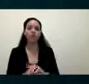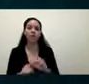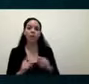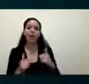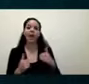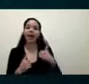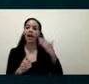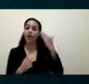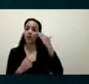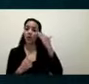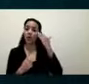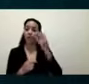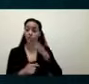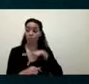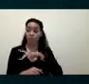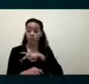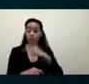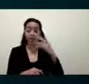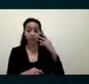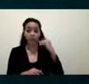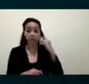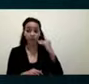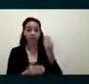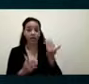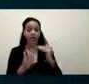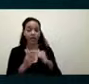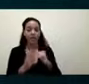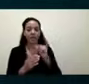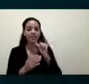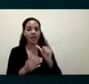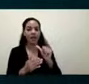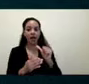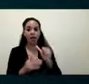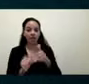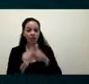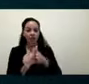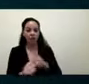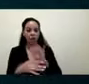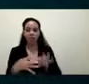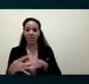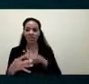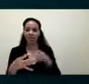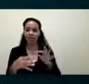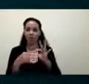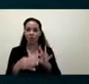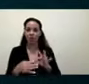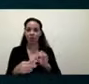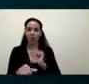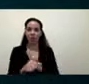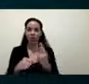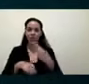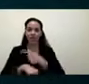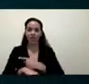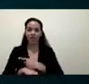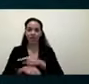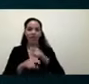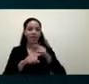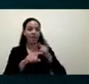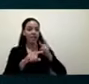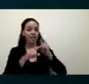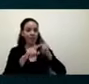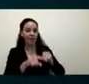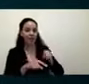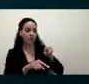experience, again, you're not on a schedule in terms of the workday. It's whatever the person you're caring for needs. And